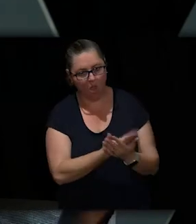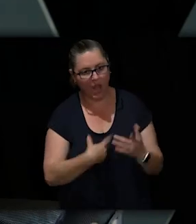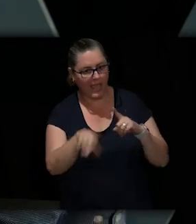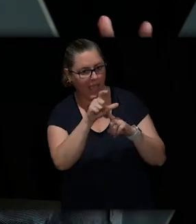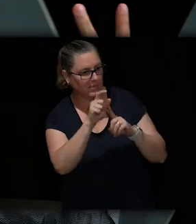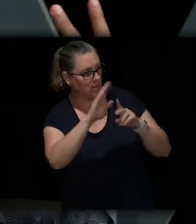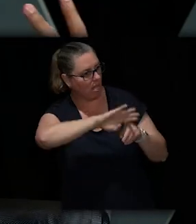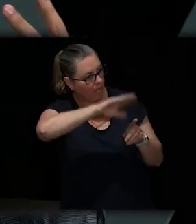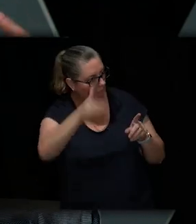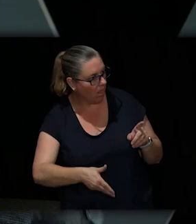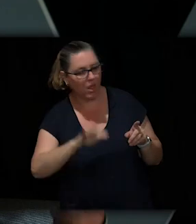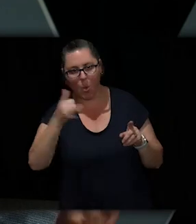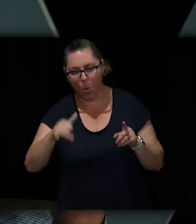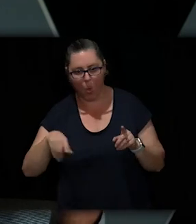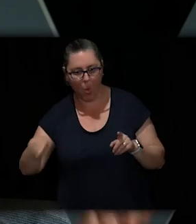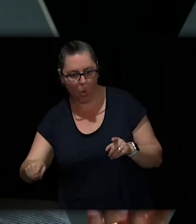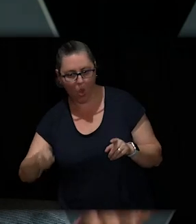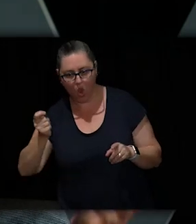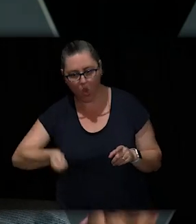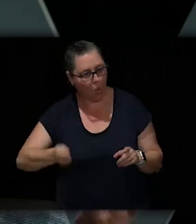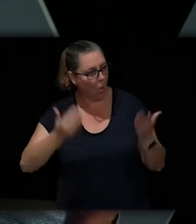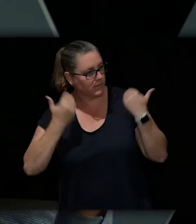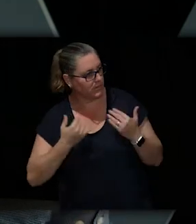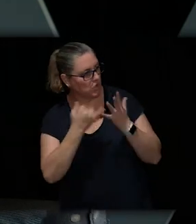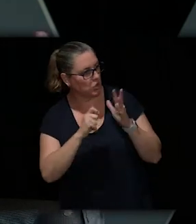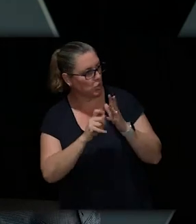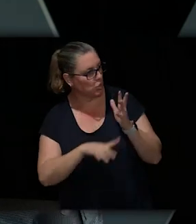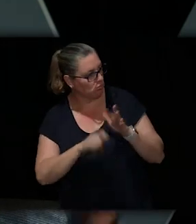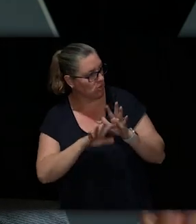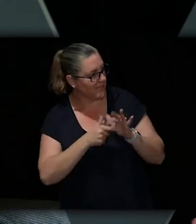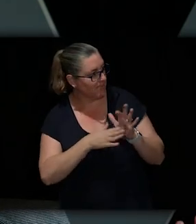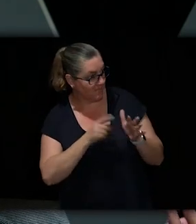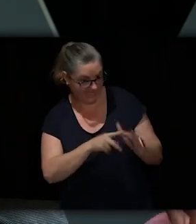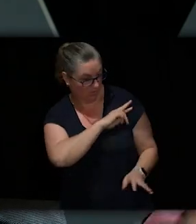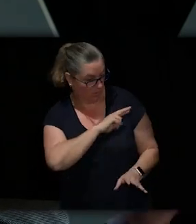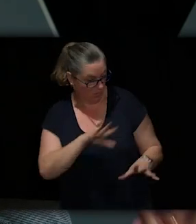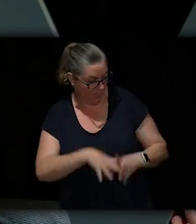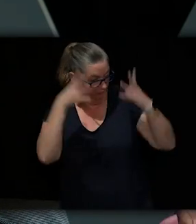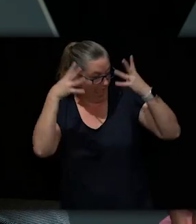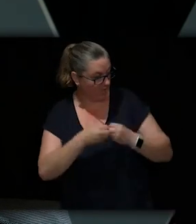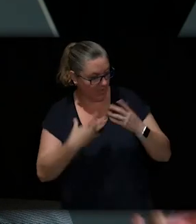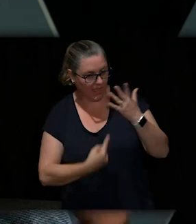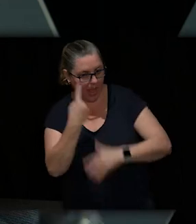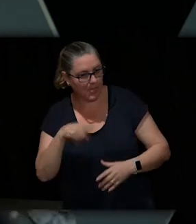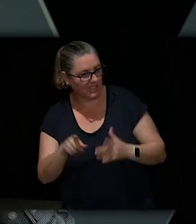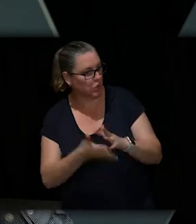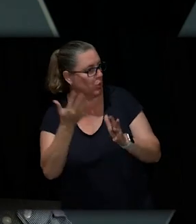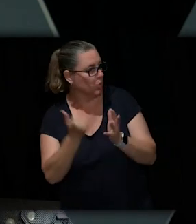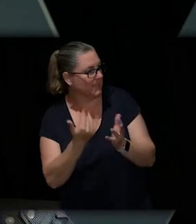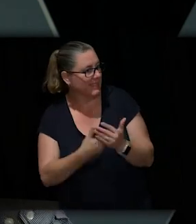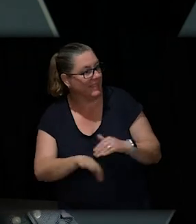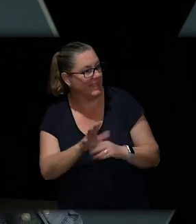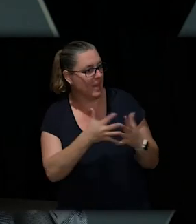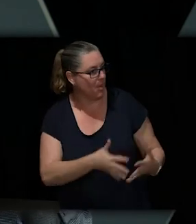Court. It's responsible for everything that's happening in the country in terms of news. And you're just expected, the president is expected to have been briefed on